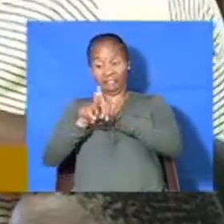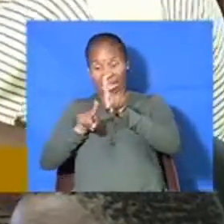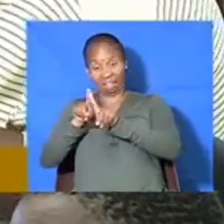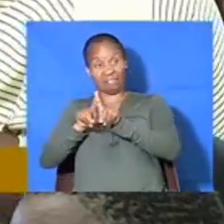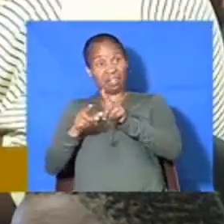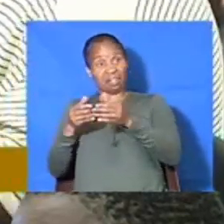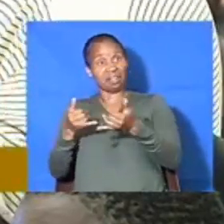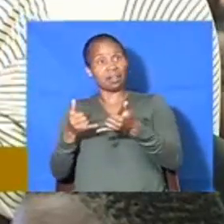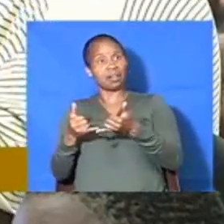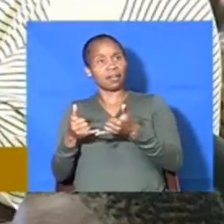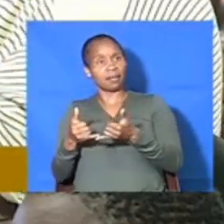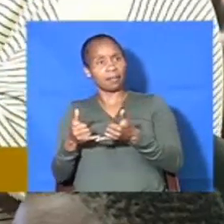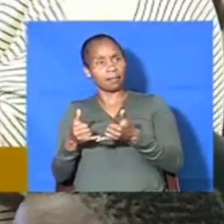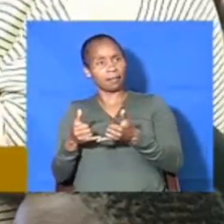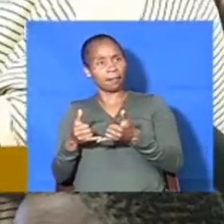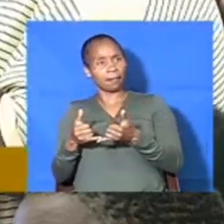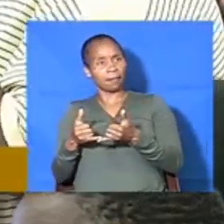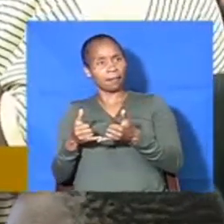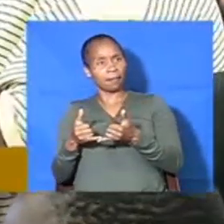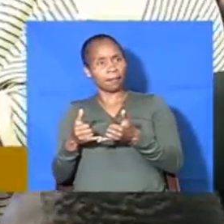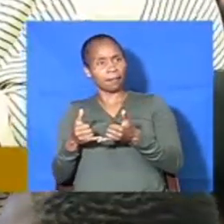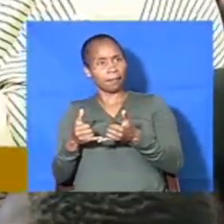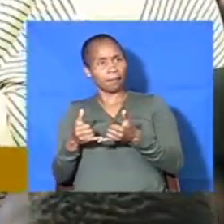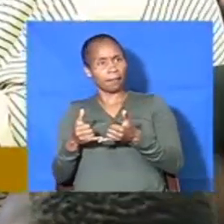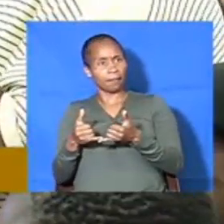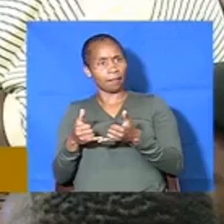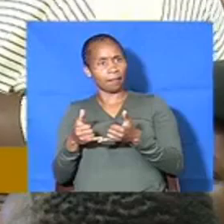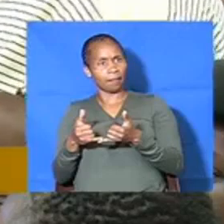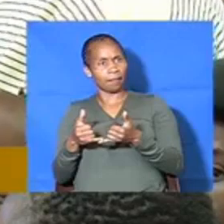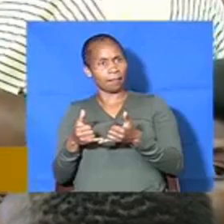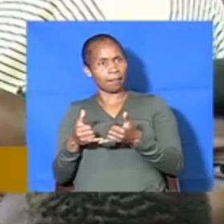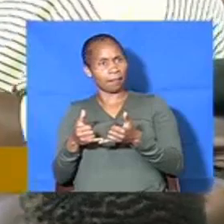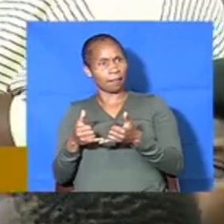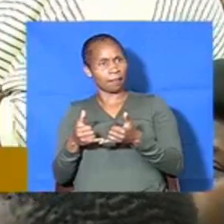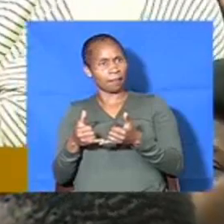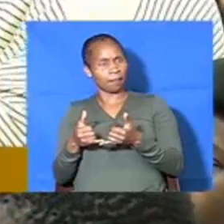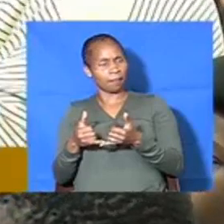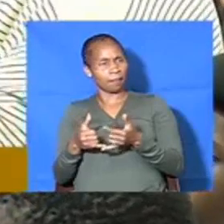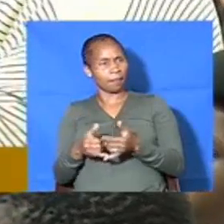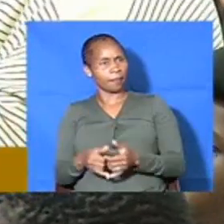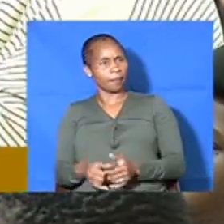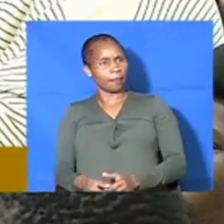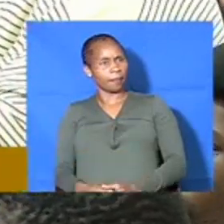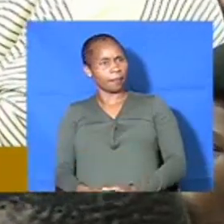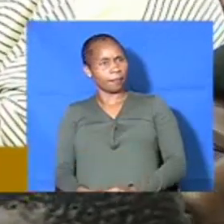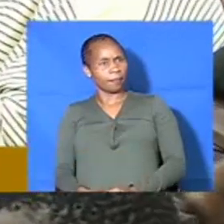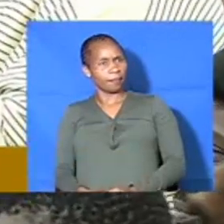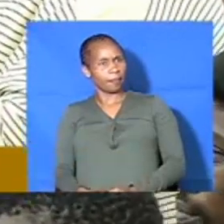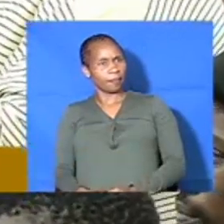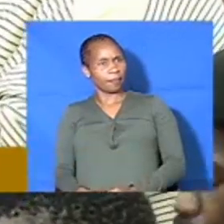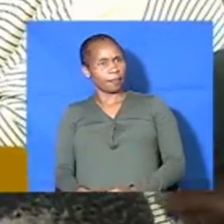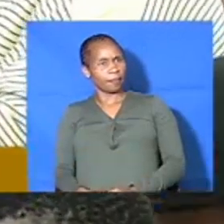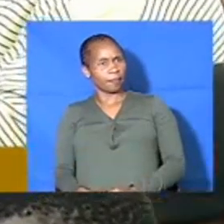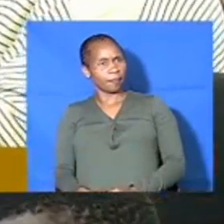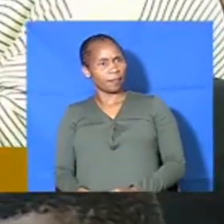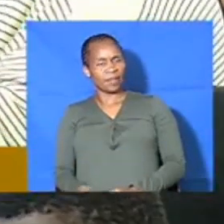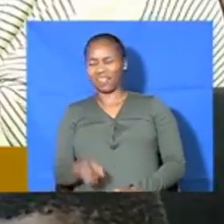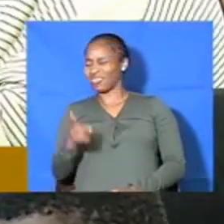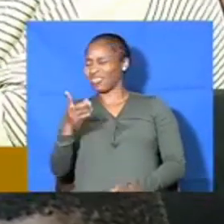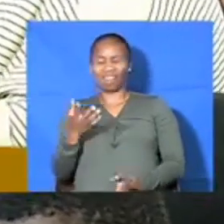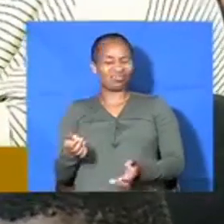shingwan shabimbere shingabulabula. As someone has spoken before. Ange sulongolo shiso tala ninge